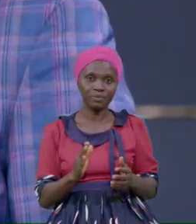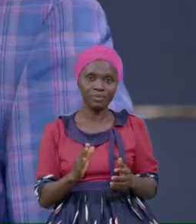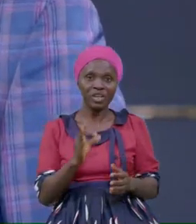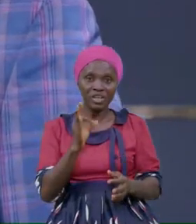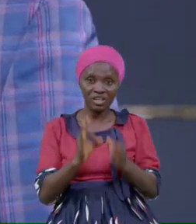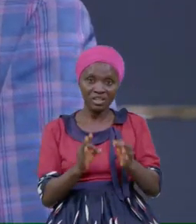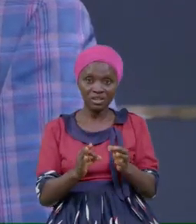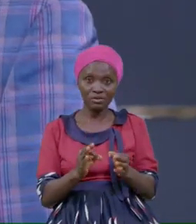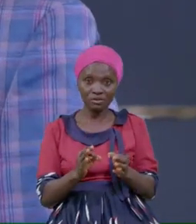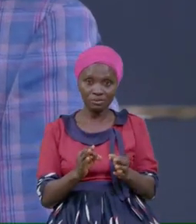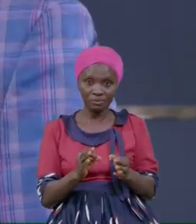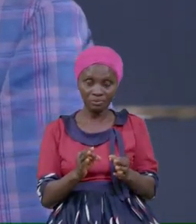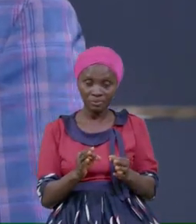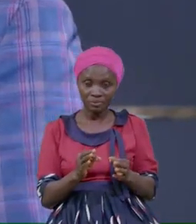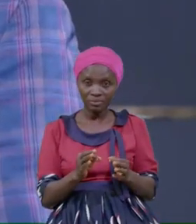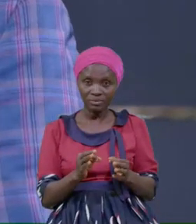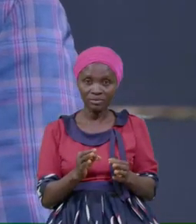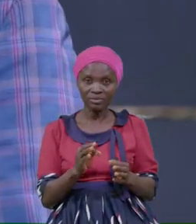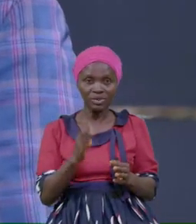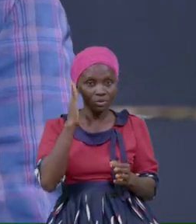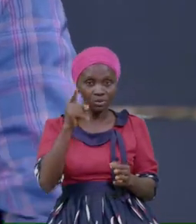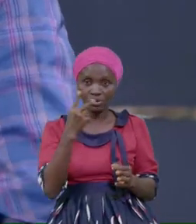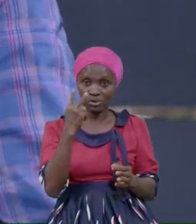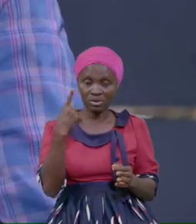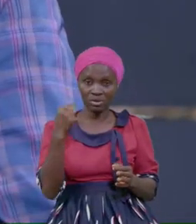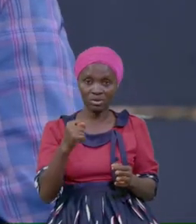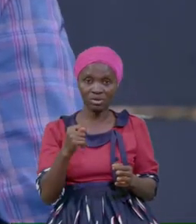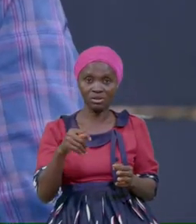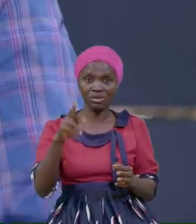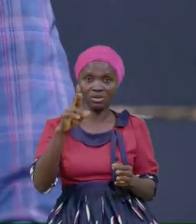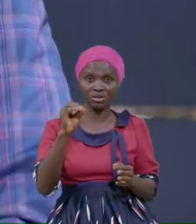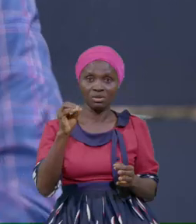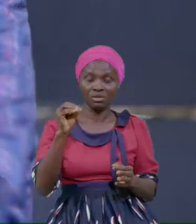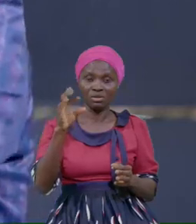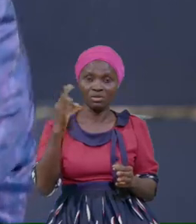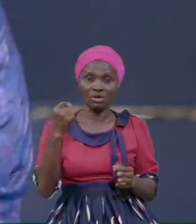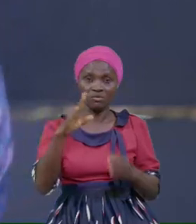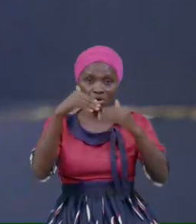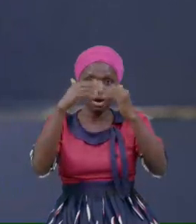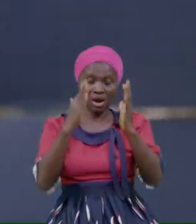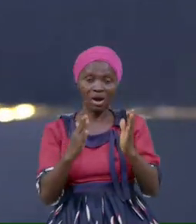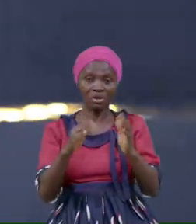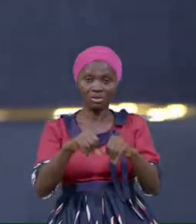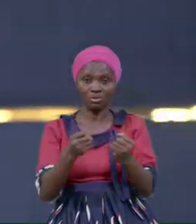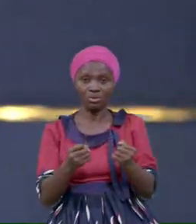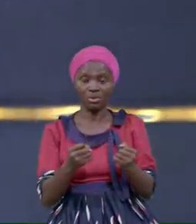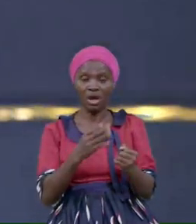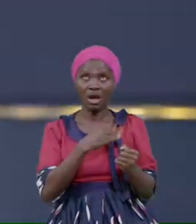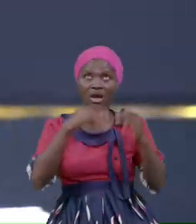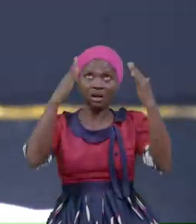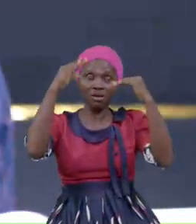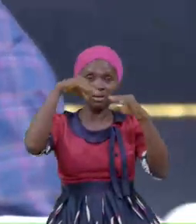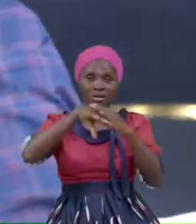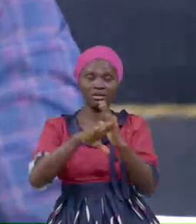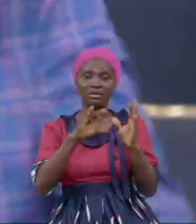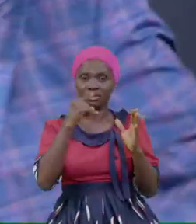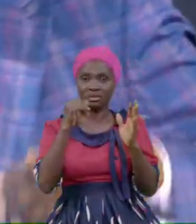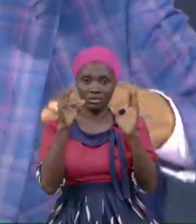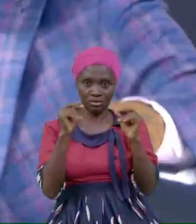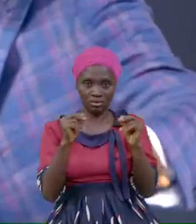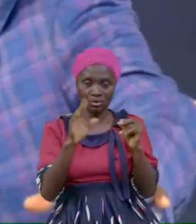house broken and the rains are coming in and the place is flooded? No. The same thing, God now makes your body